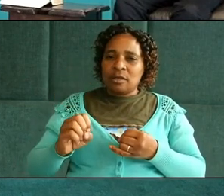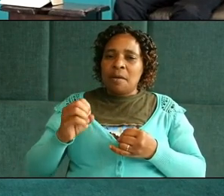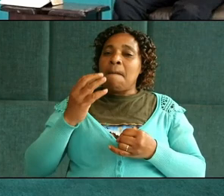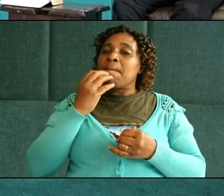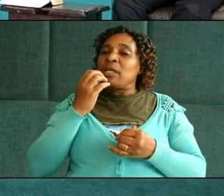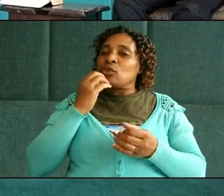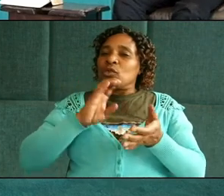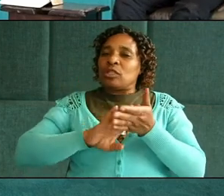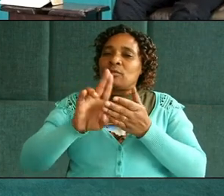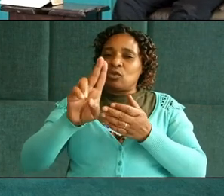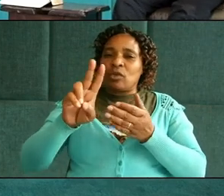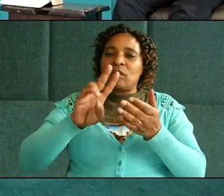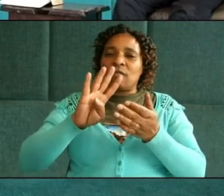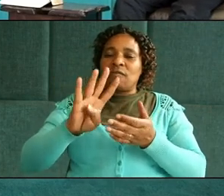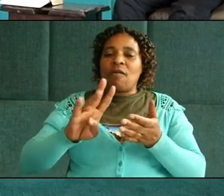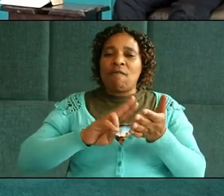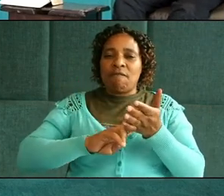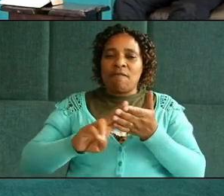Matthew 24:9-14.